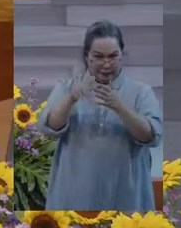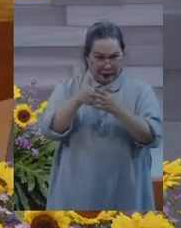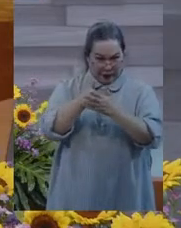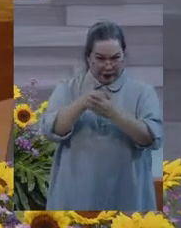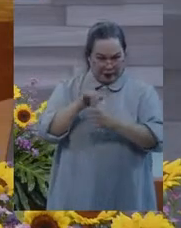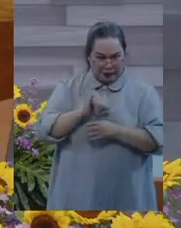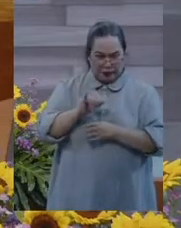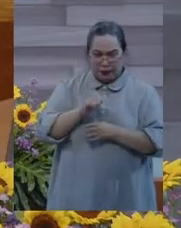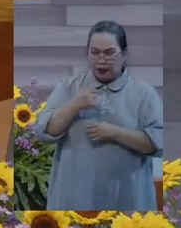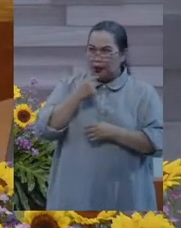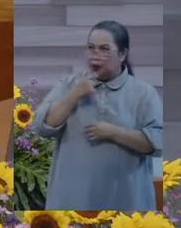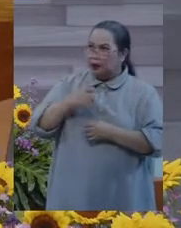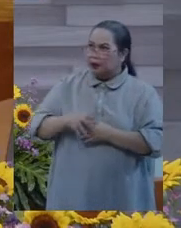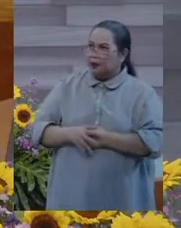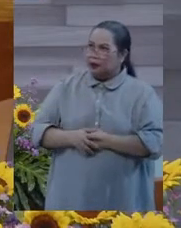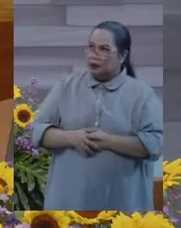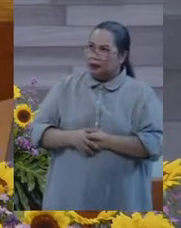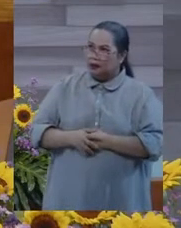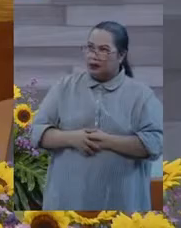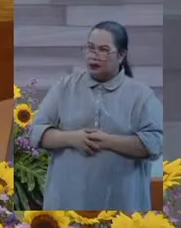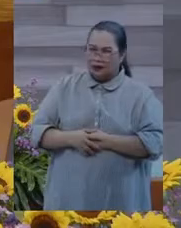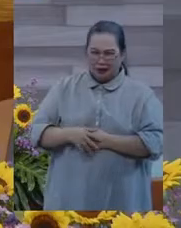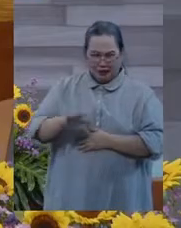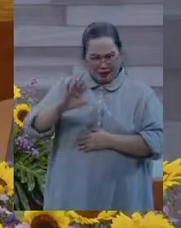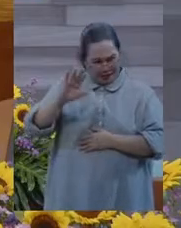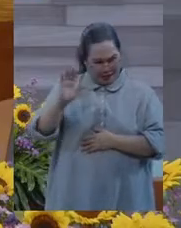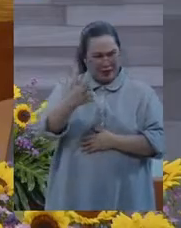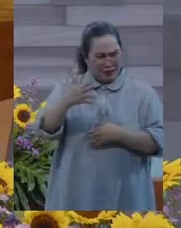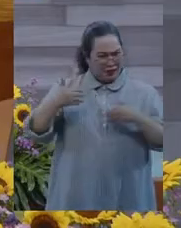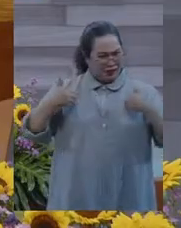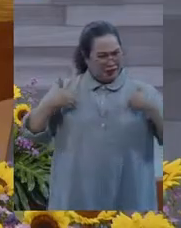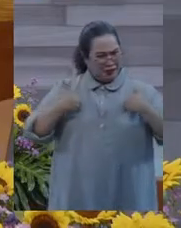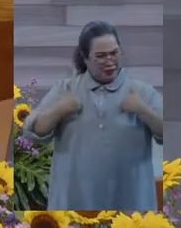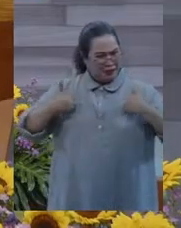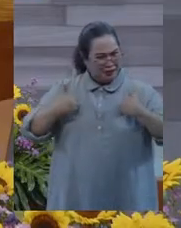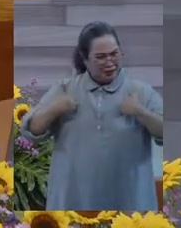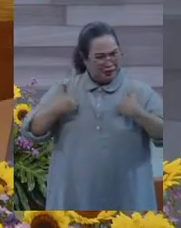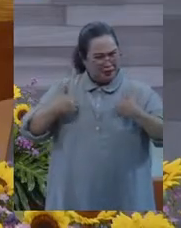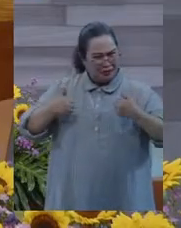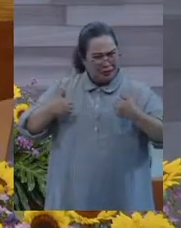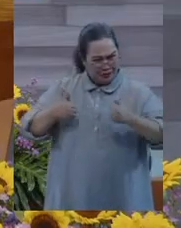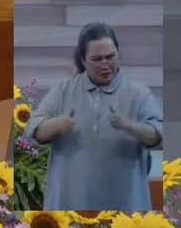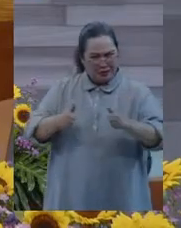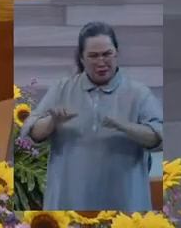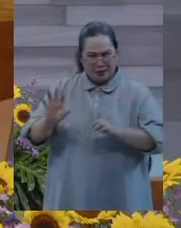like unreasoning animals, understand instinctively.